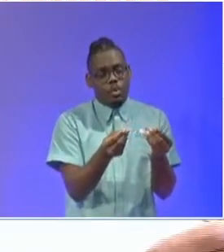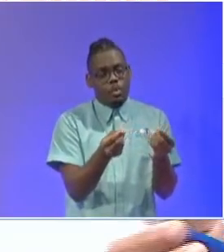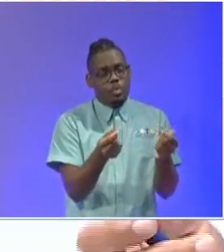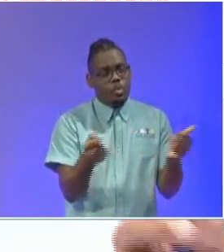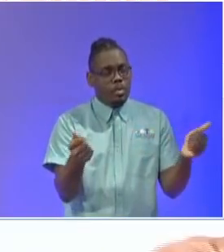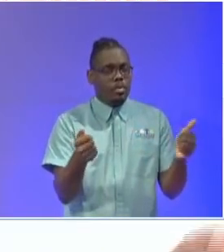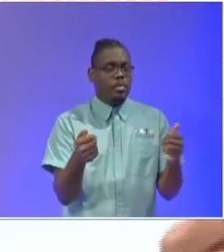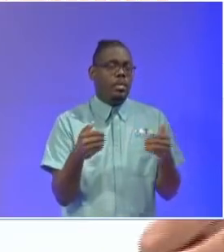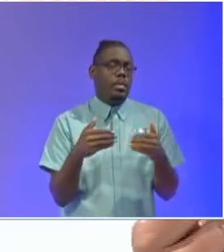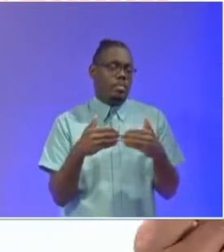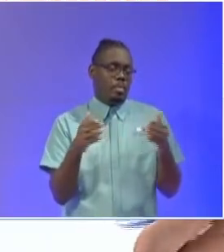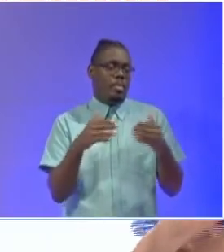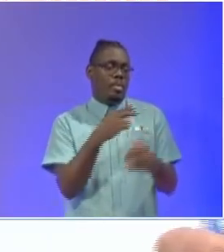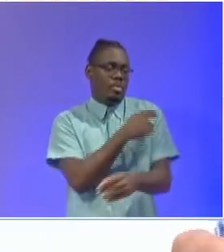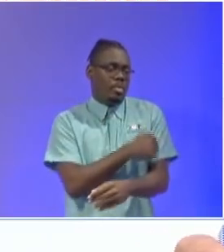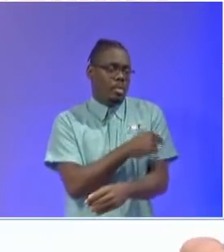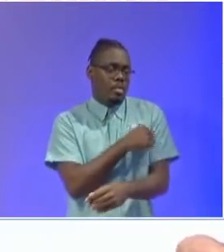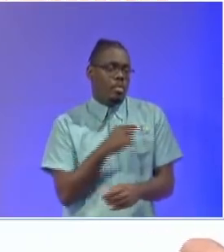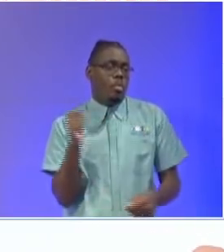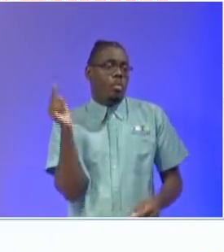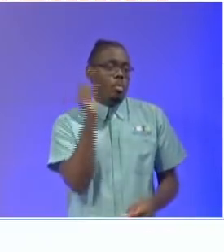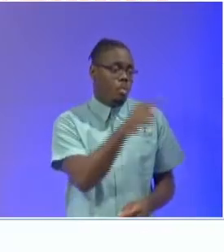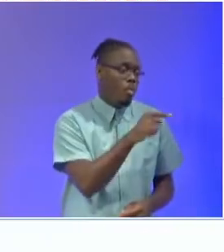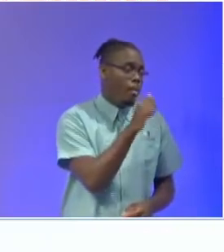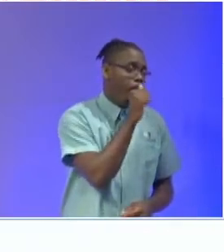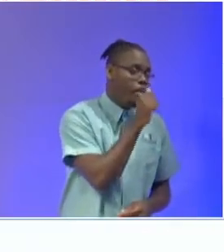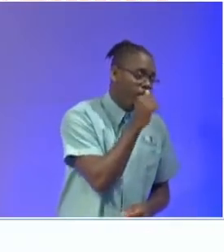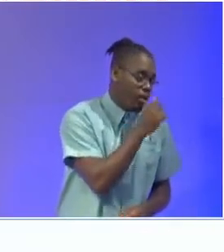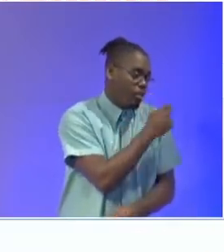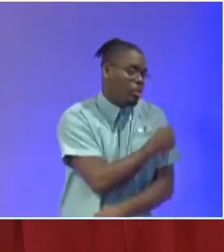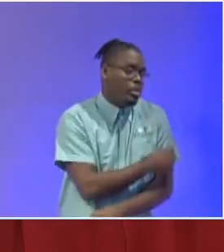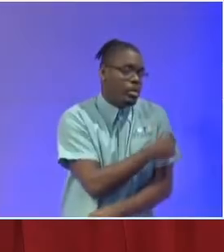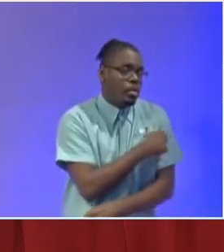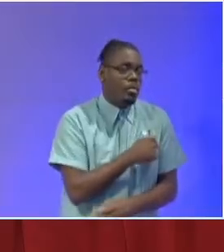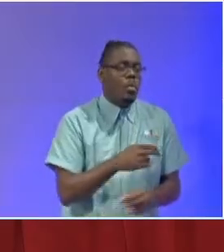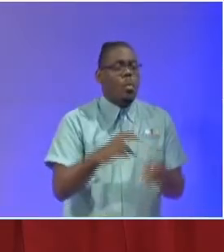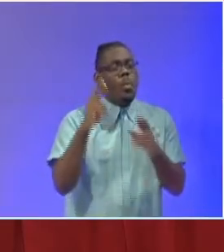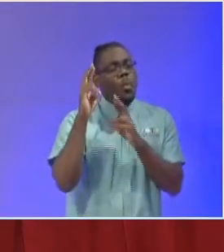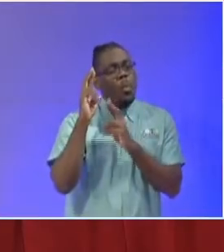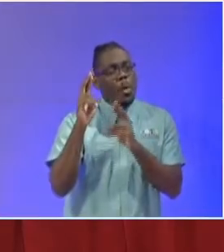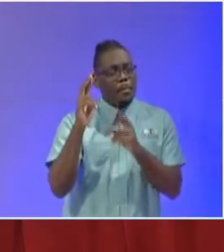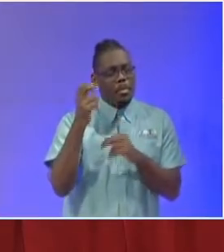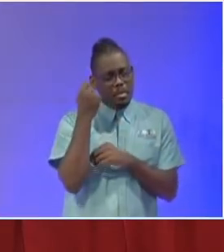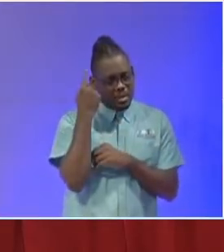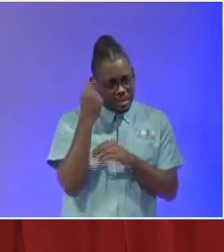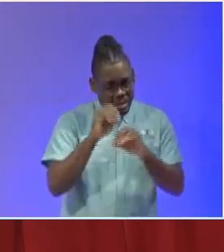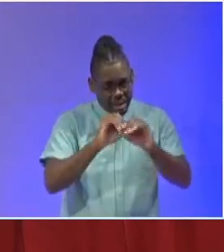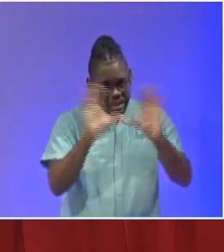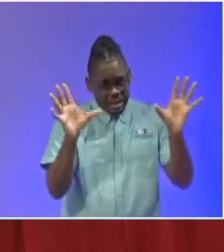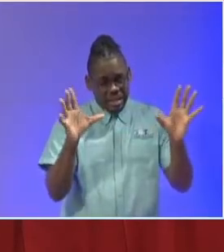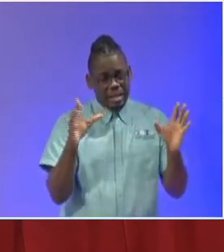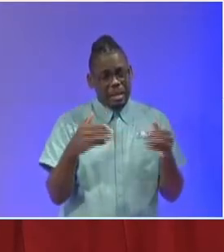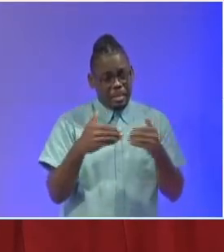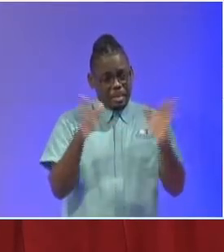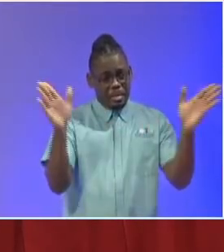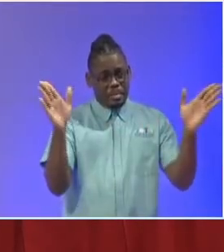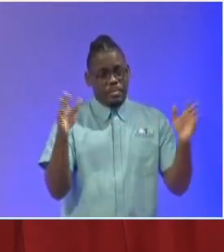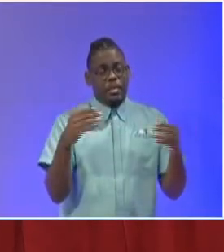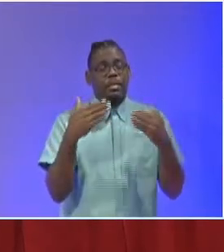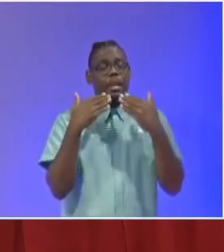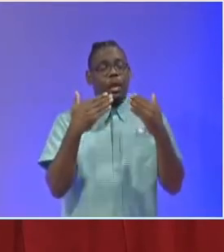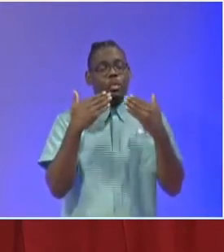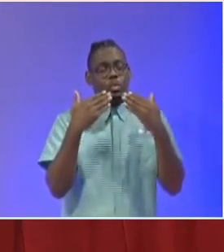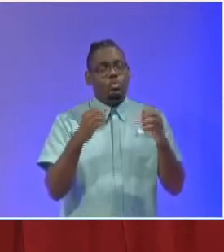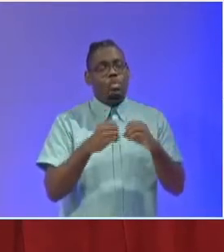Right, so I hope that brings some clarity to the issue. Thank you very much, Minister. And I would want to thank the